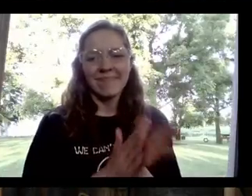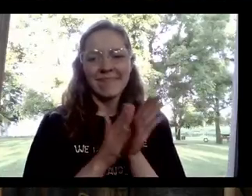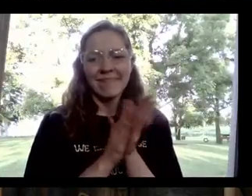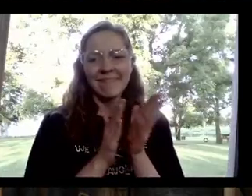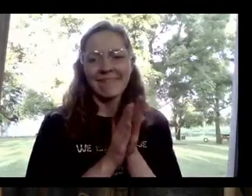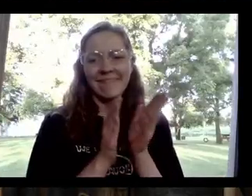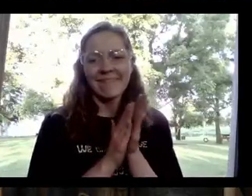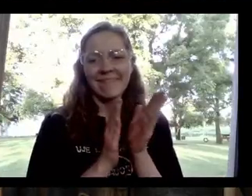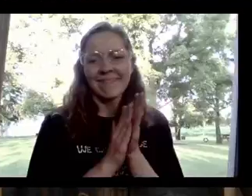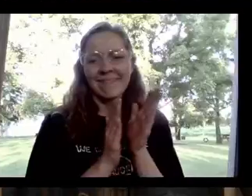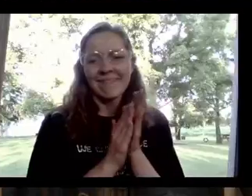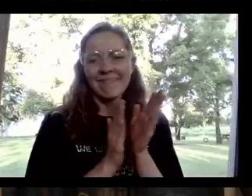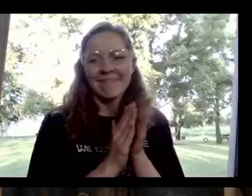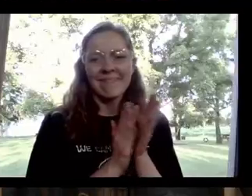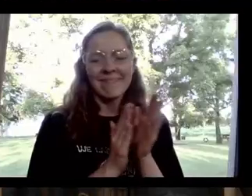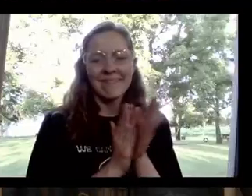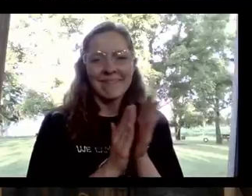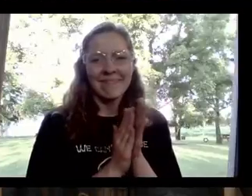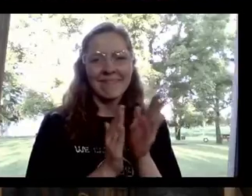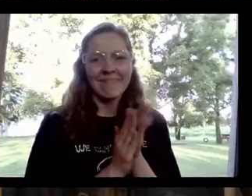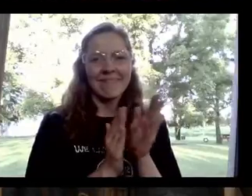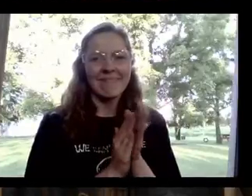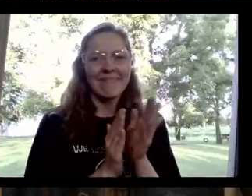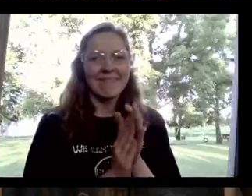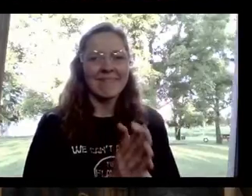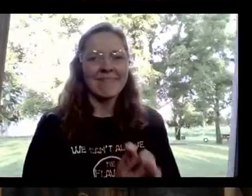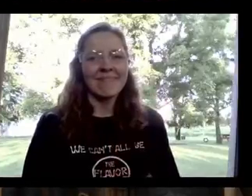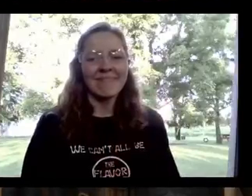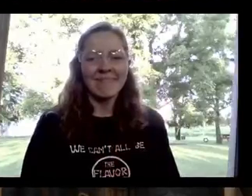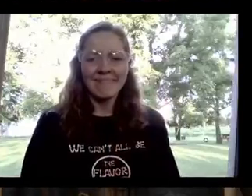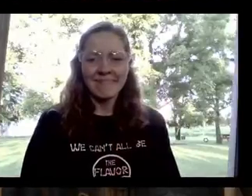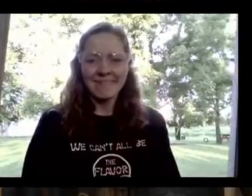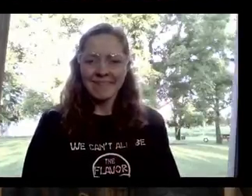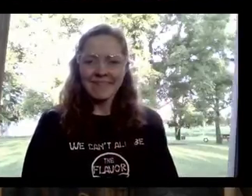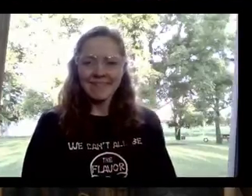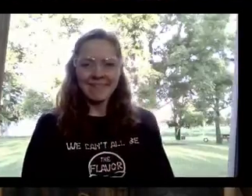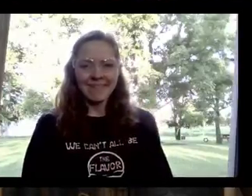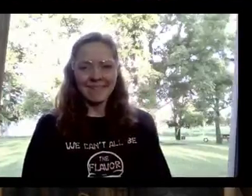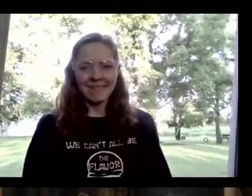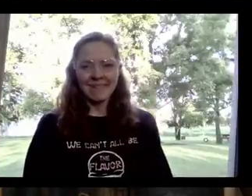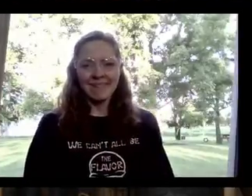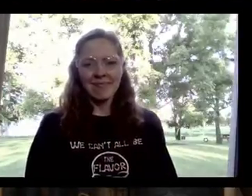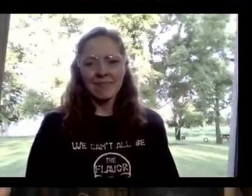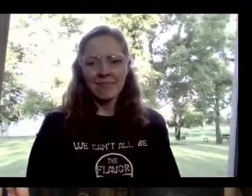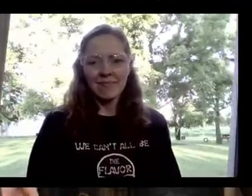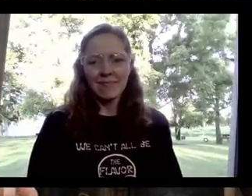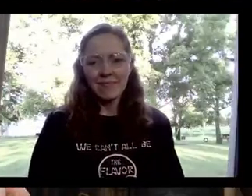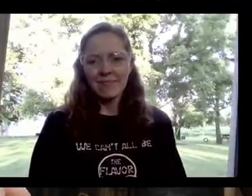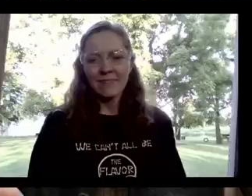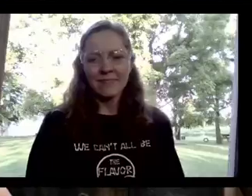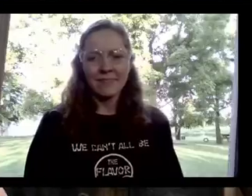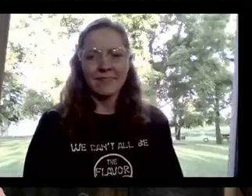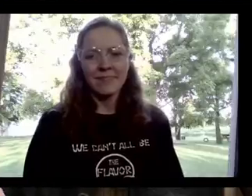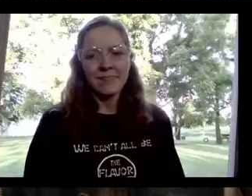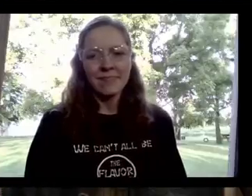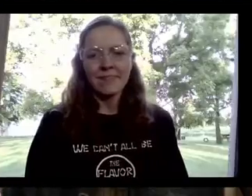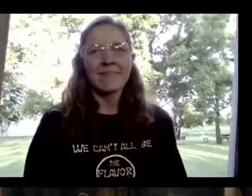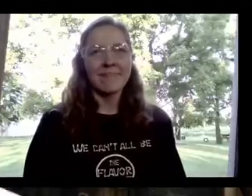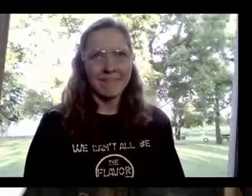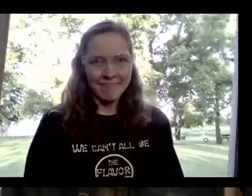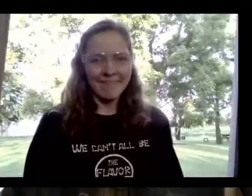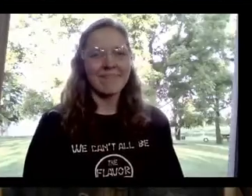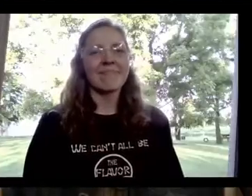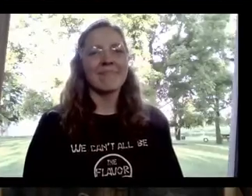them a hand clap in the comment section. We do appreciate you. Thank you for supporting the stream. And what we do